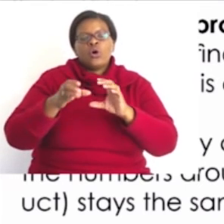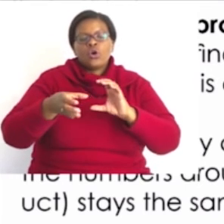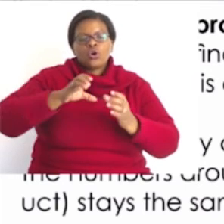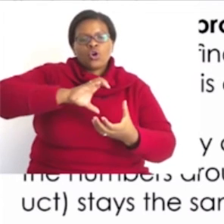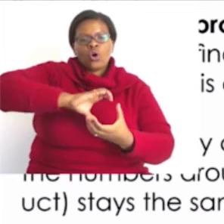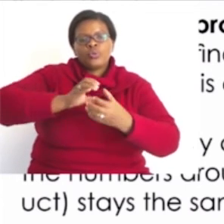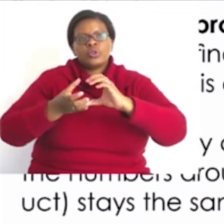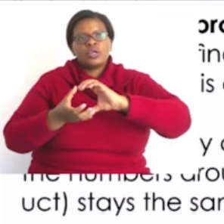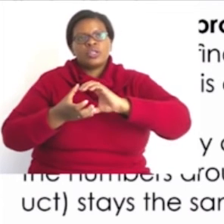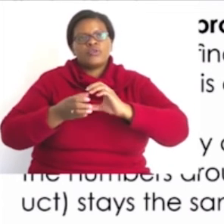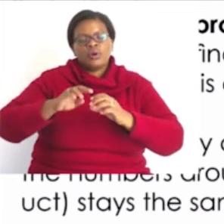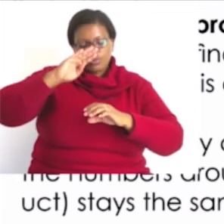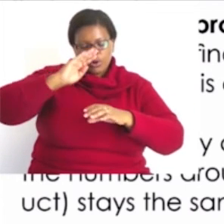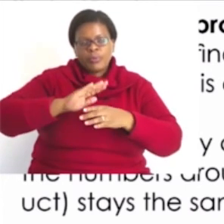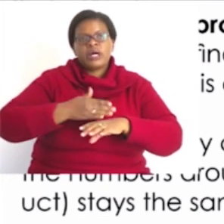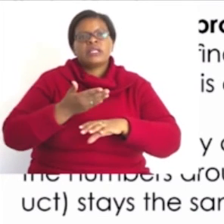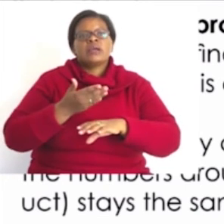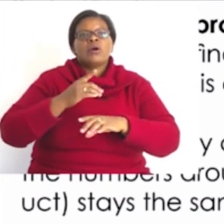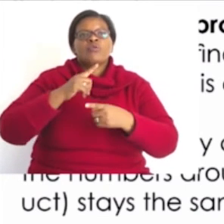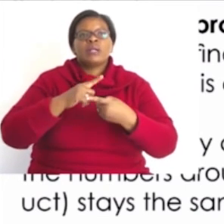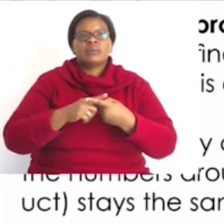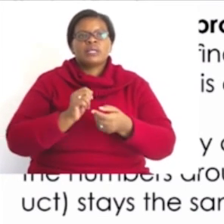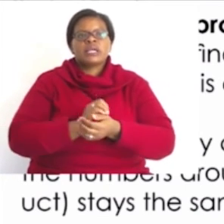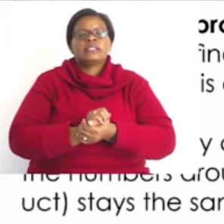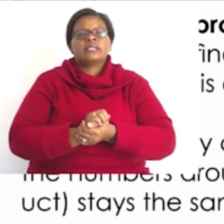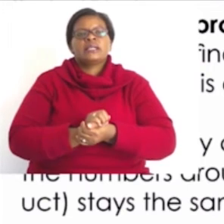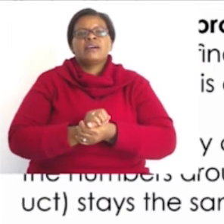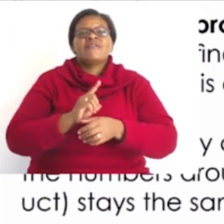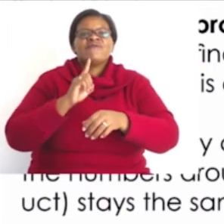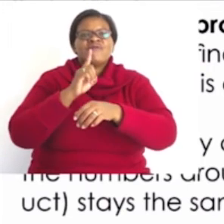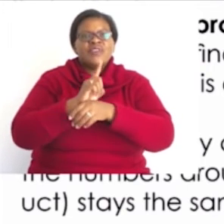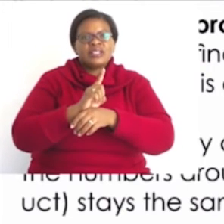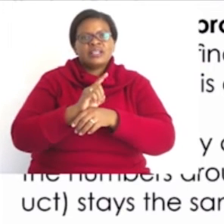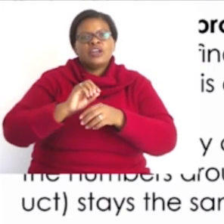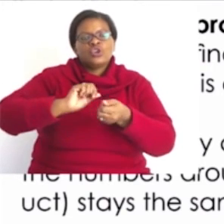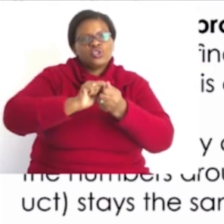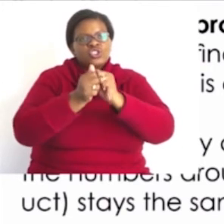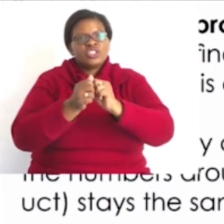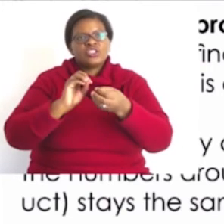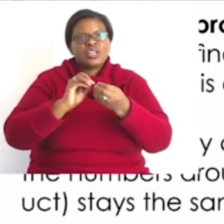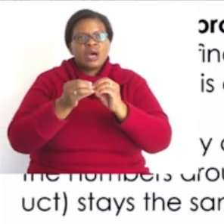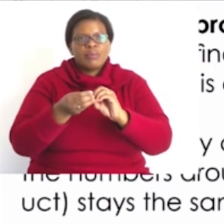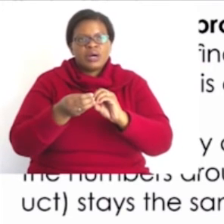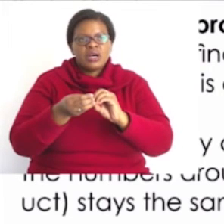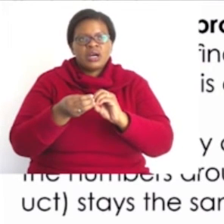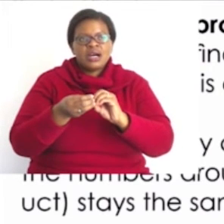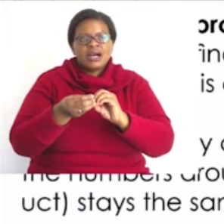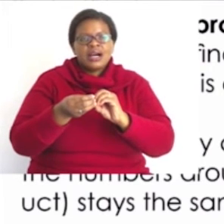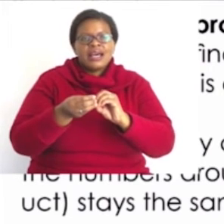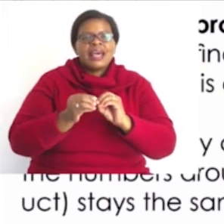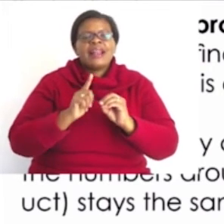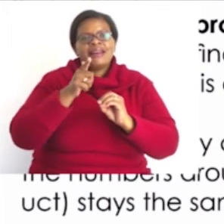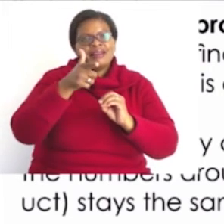we apply commutative property of multiplications, we first switch the number around and then